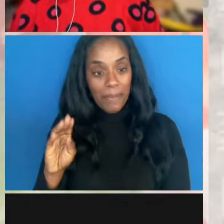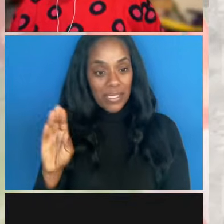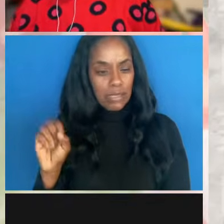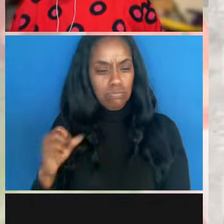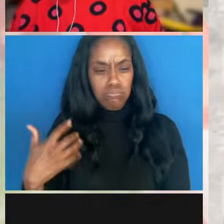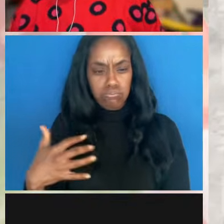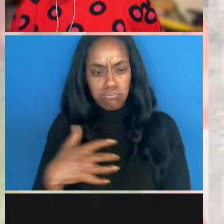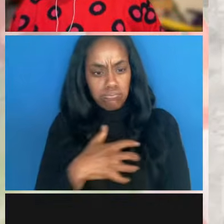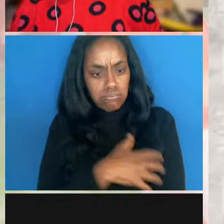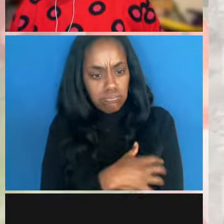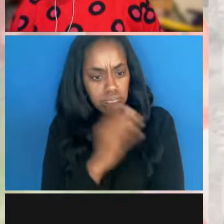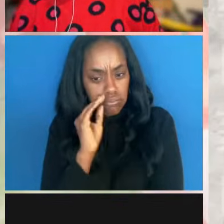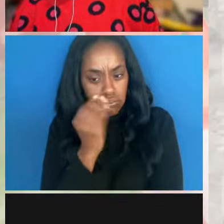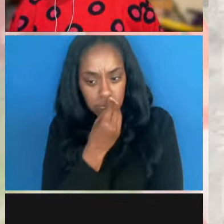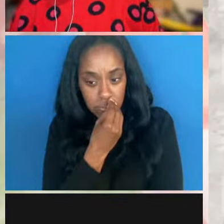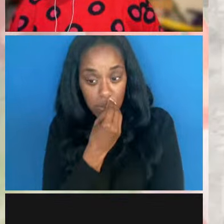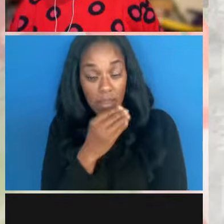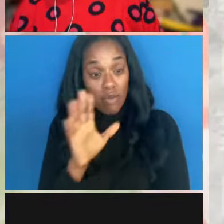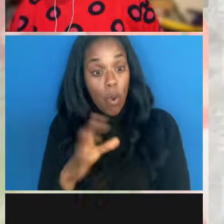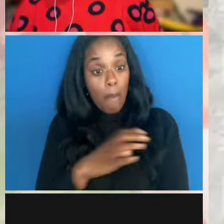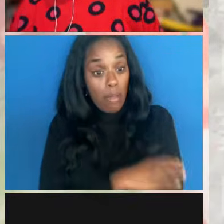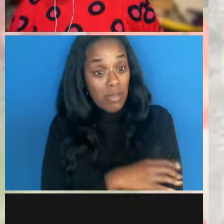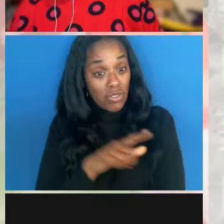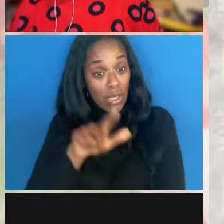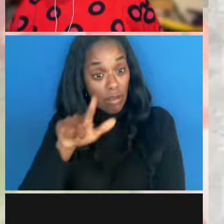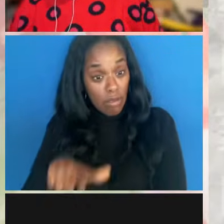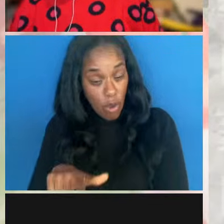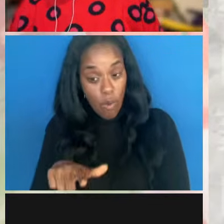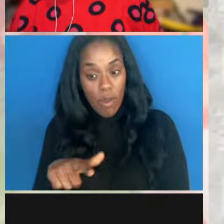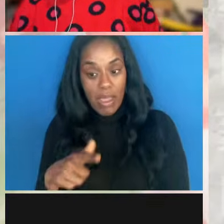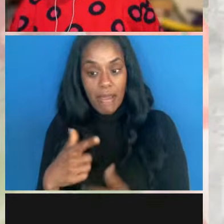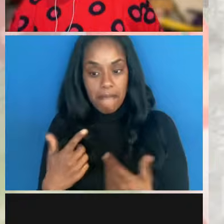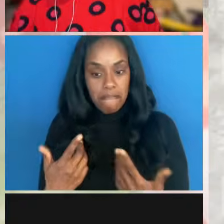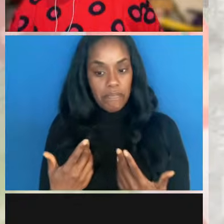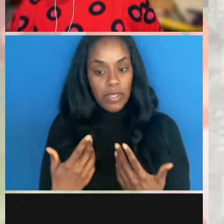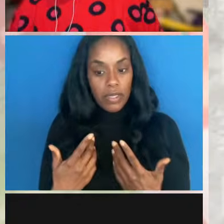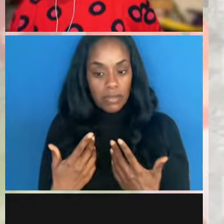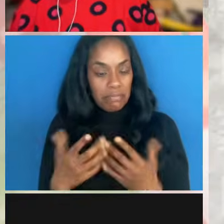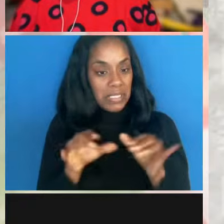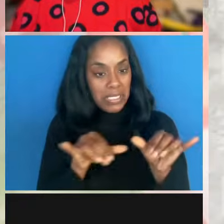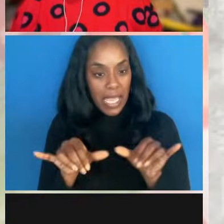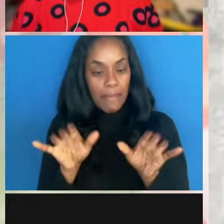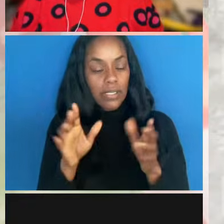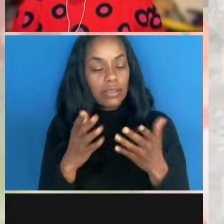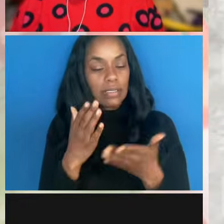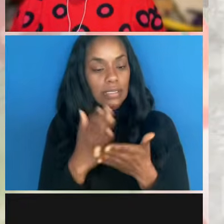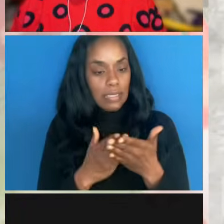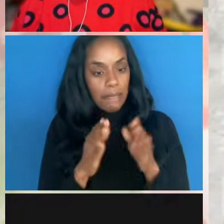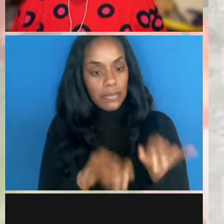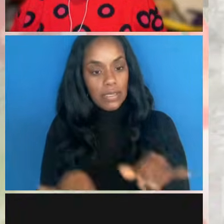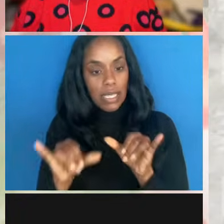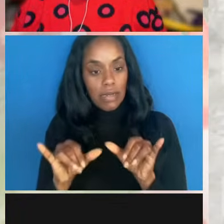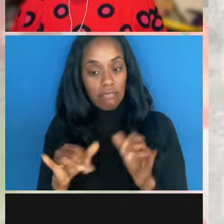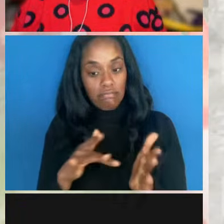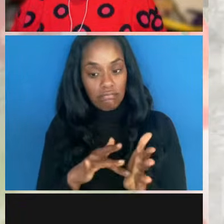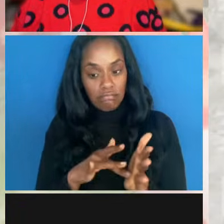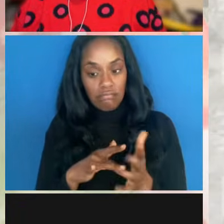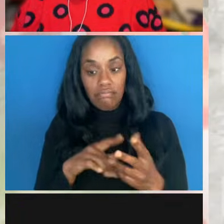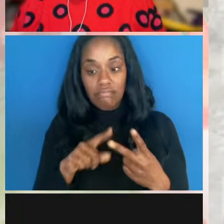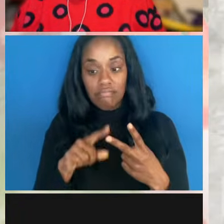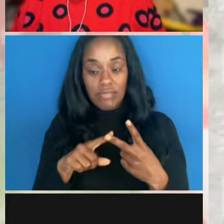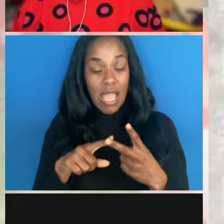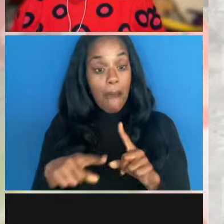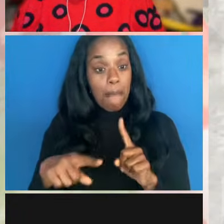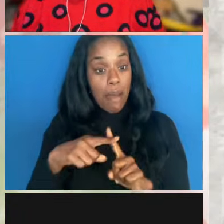lower blood pressure as effectively as some standard medications. It's also been shown to have positive impacts on liver health,